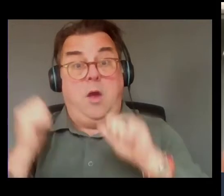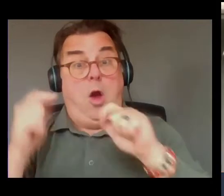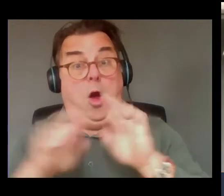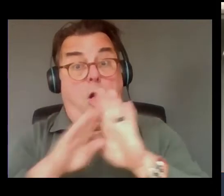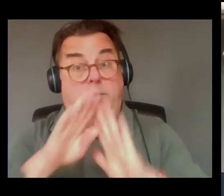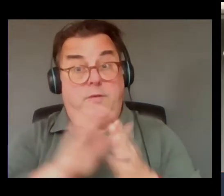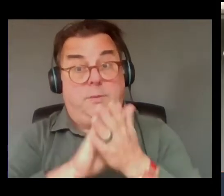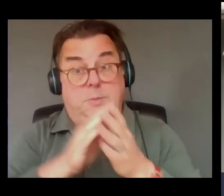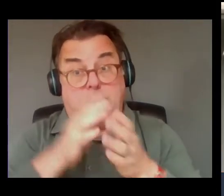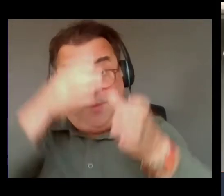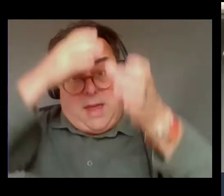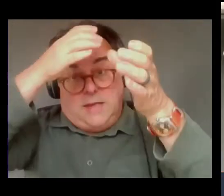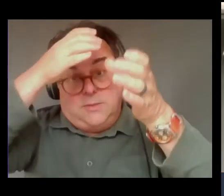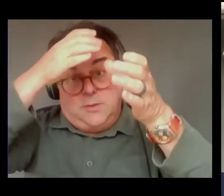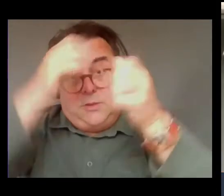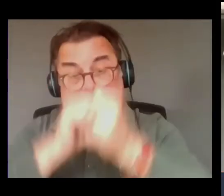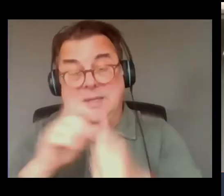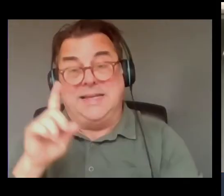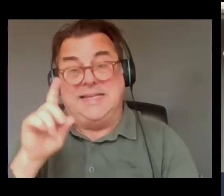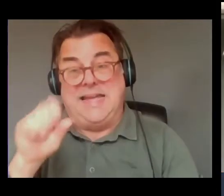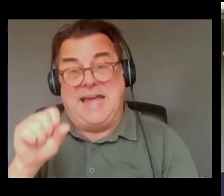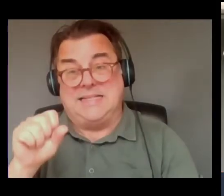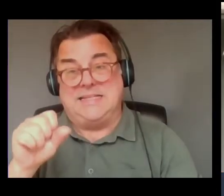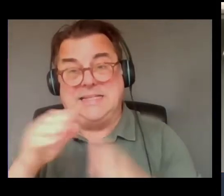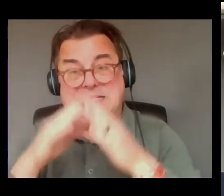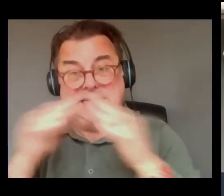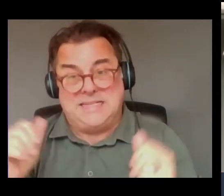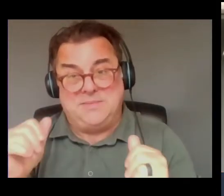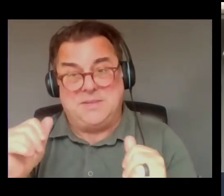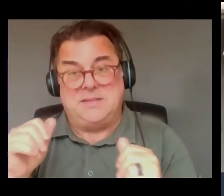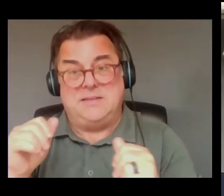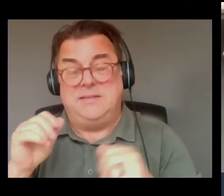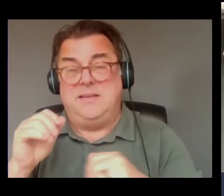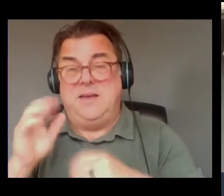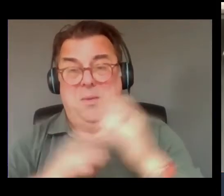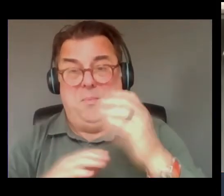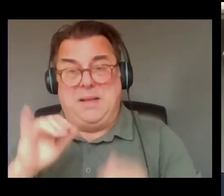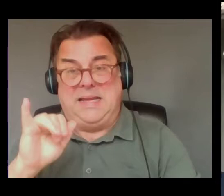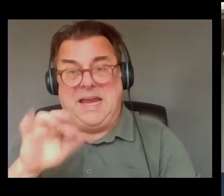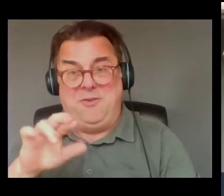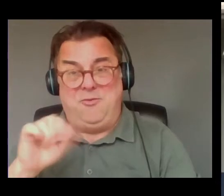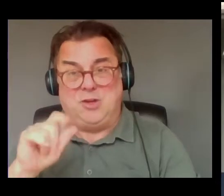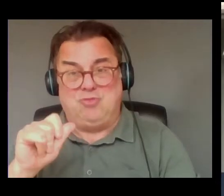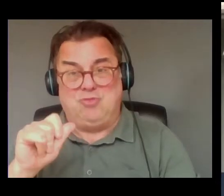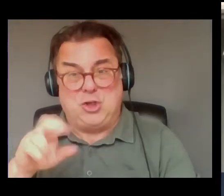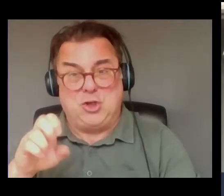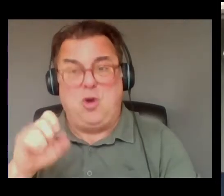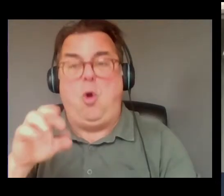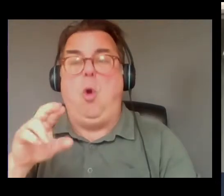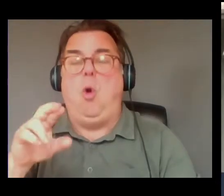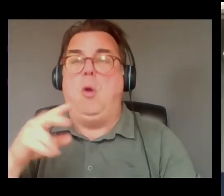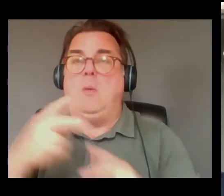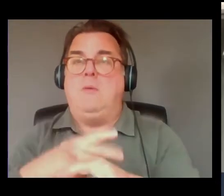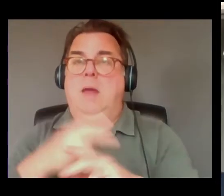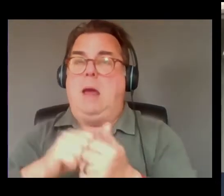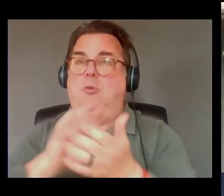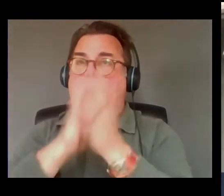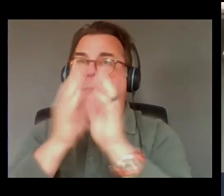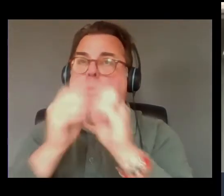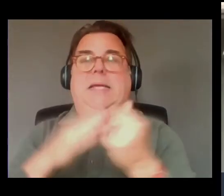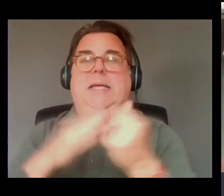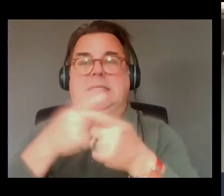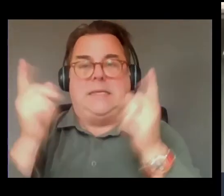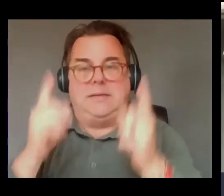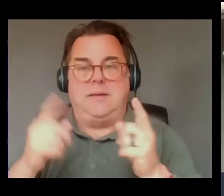expert in distributed systems and is, building all of this infrastructure and everything, or we found a way to make it easy. And I think